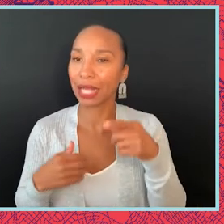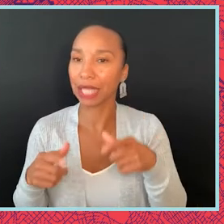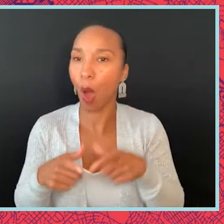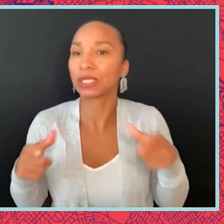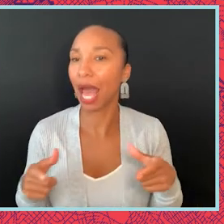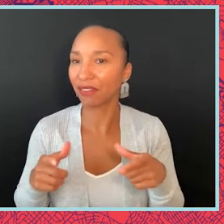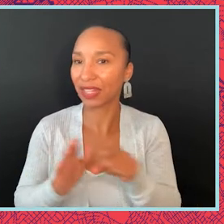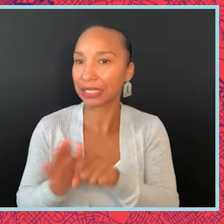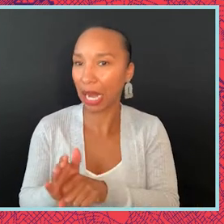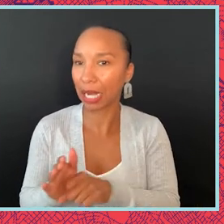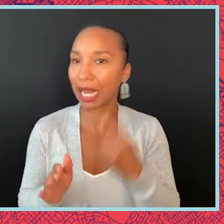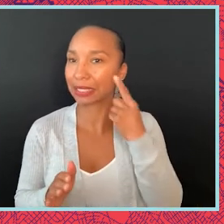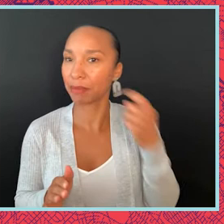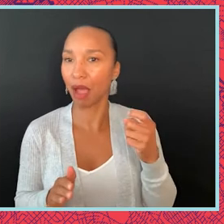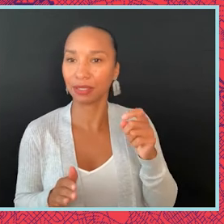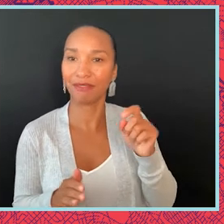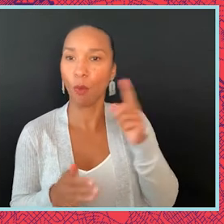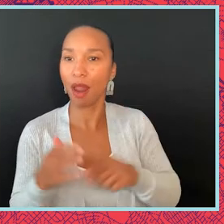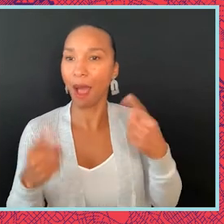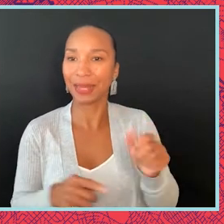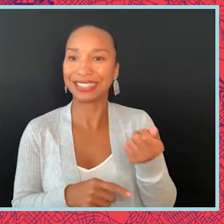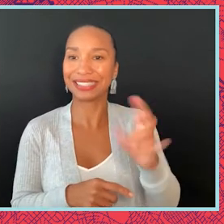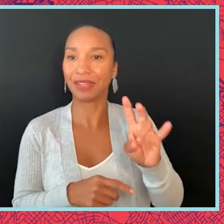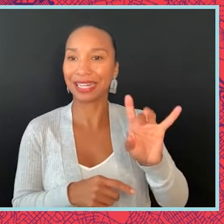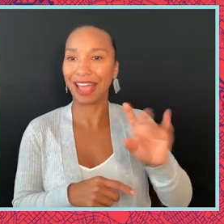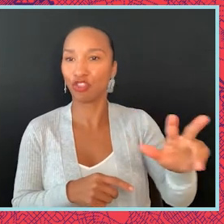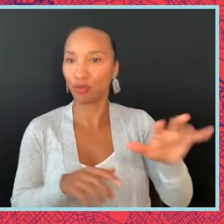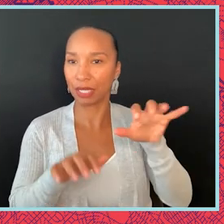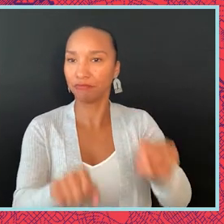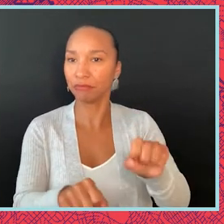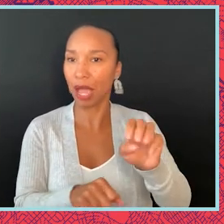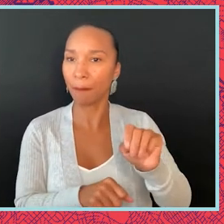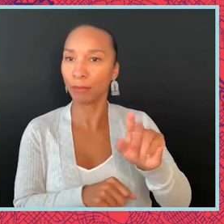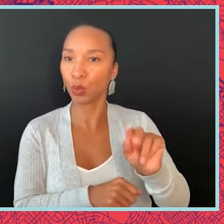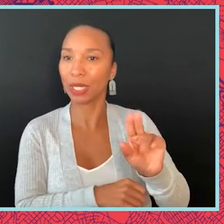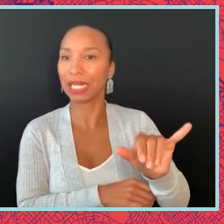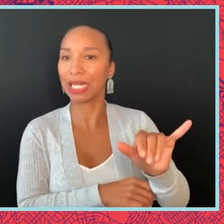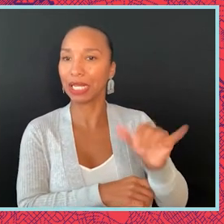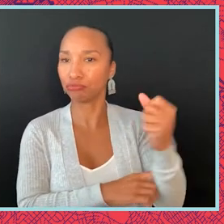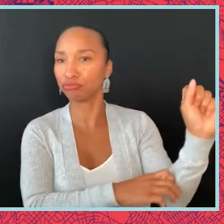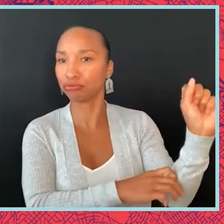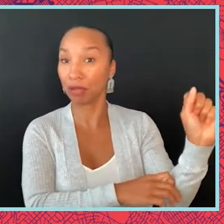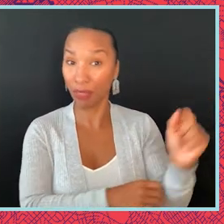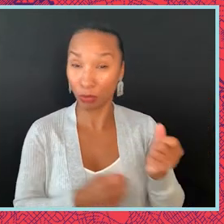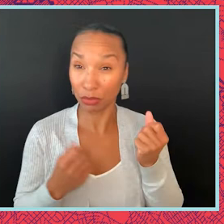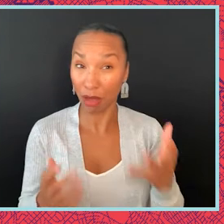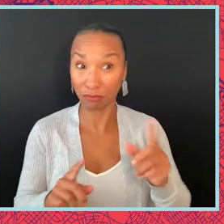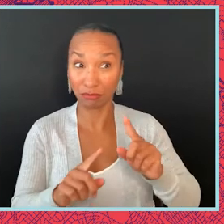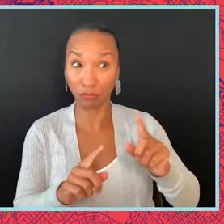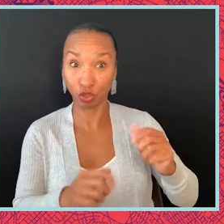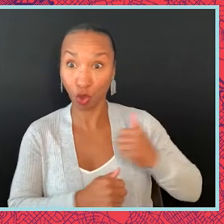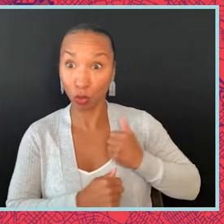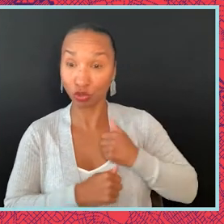that's outside of a state is because of the mutiny of 1783. And for those who know the story, that, you know, there were essentially a